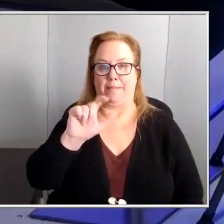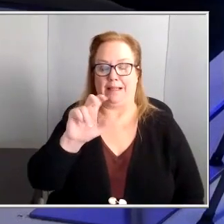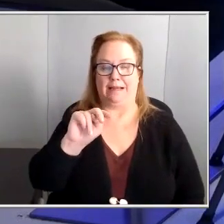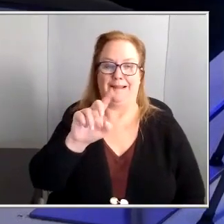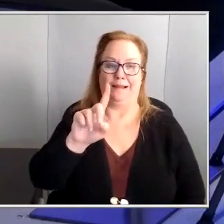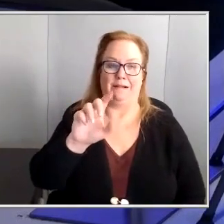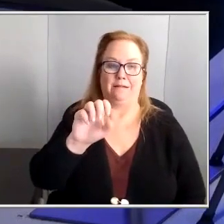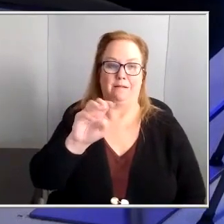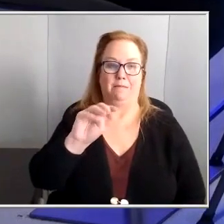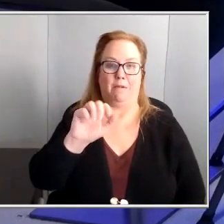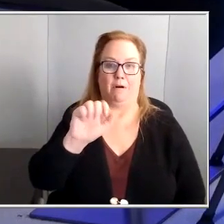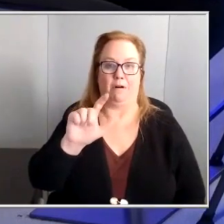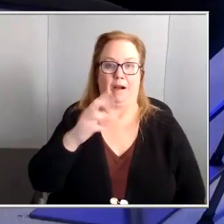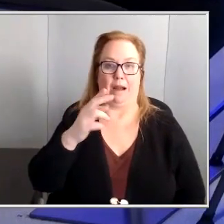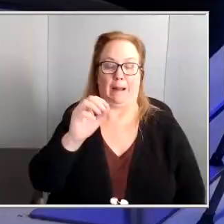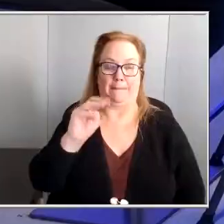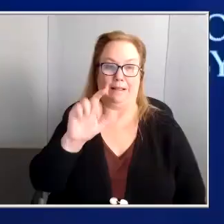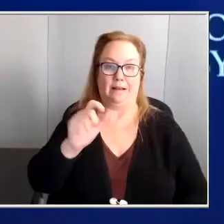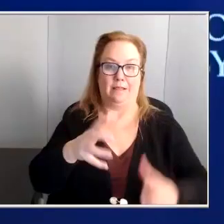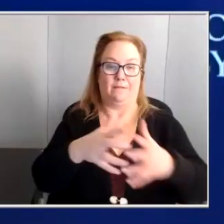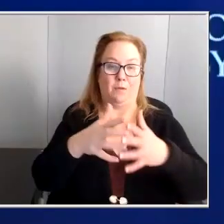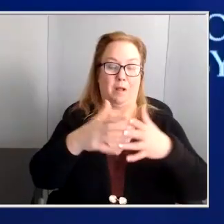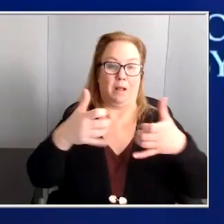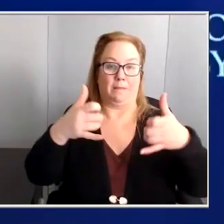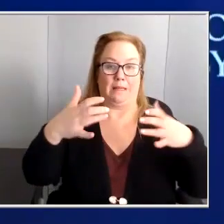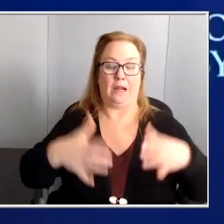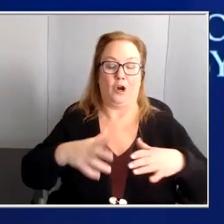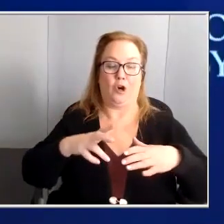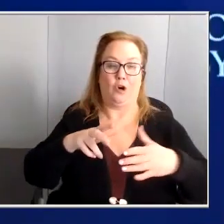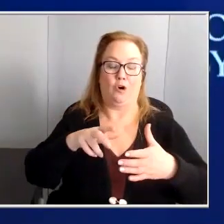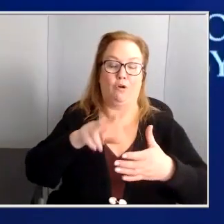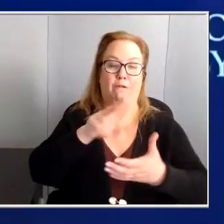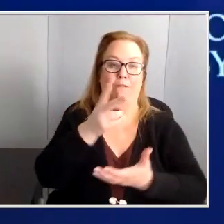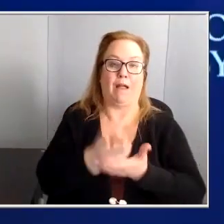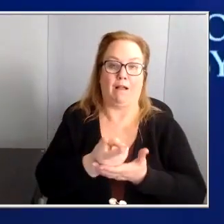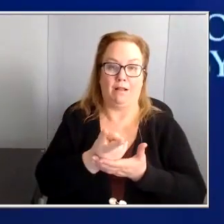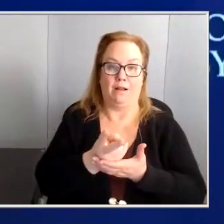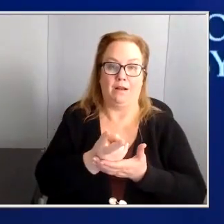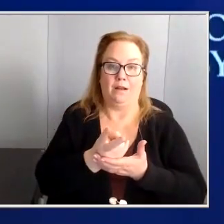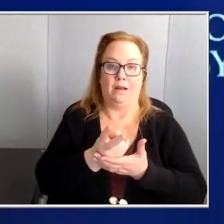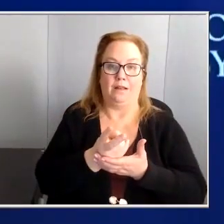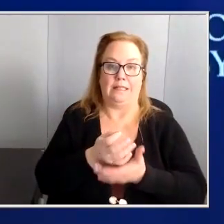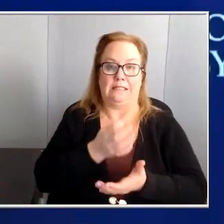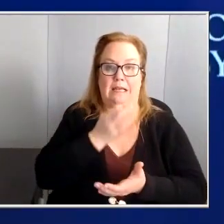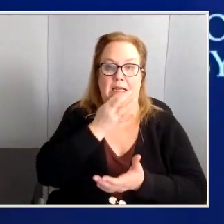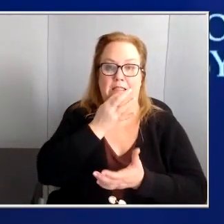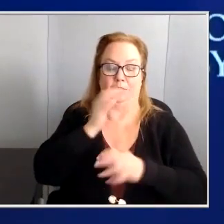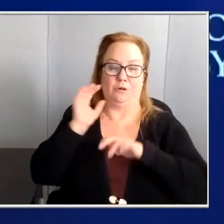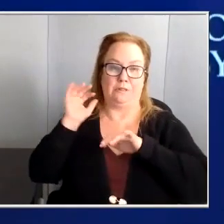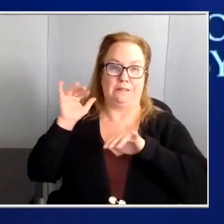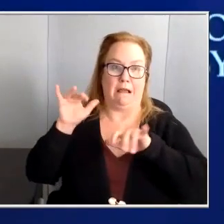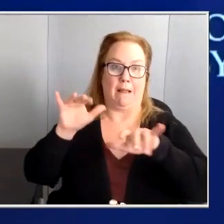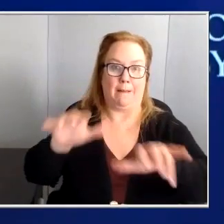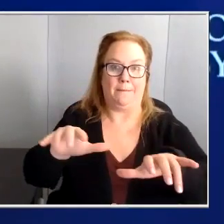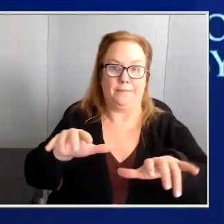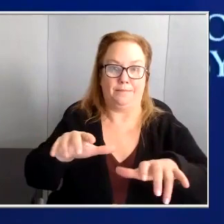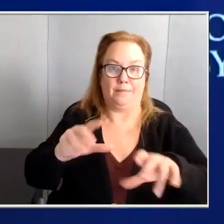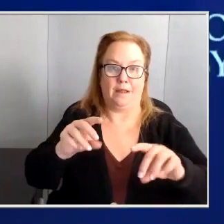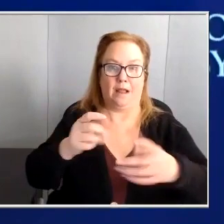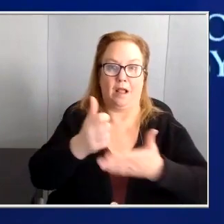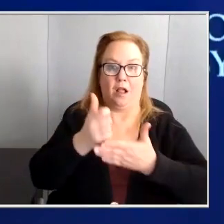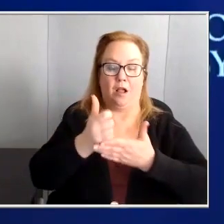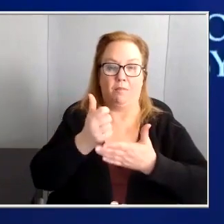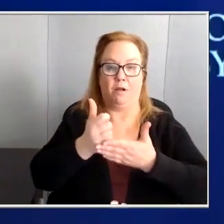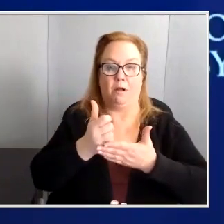and what happened was you watched Damar Hamlin go down the field. These incredible experts get to his side immediately, start all